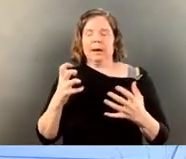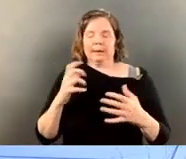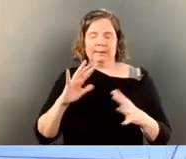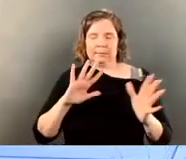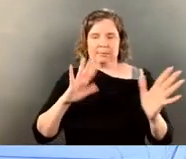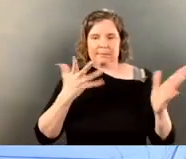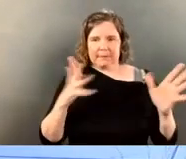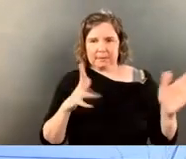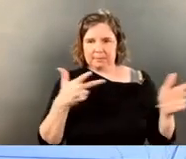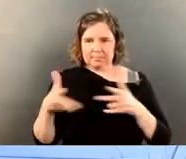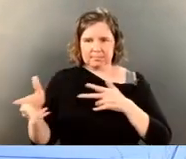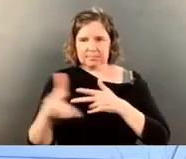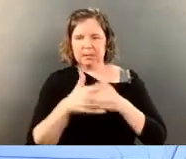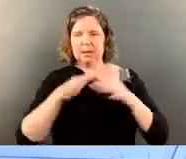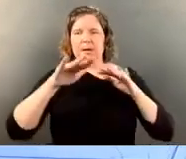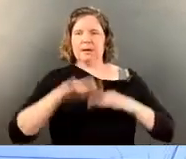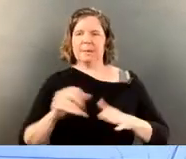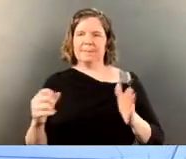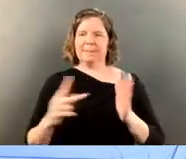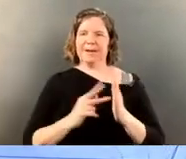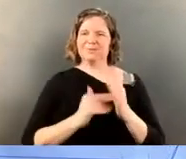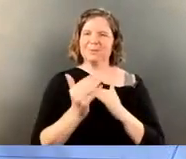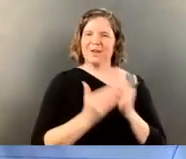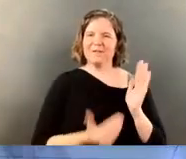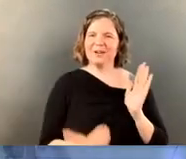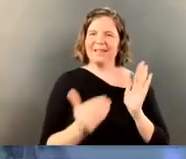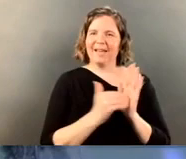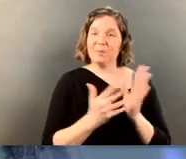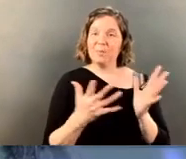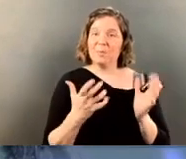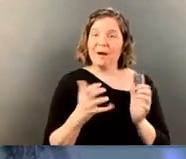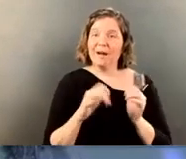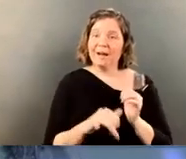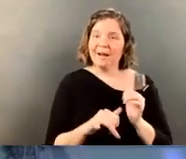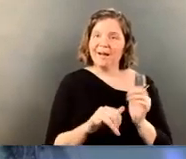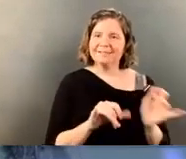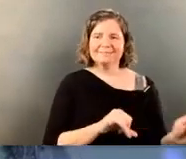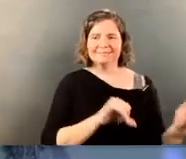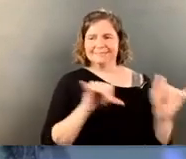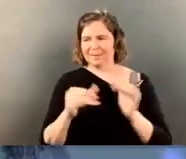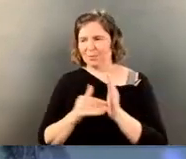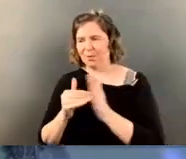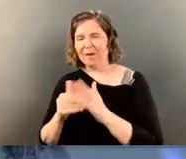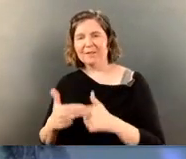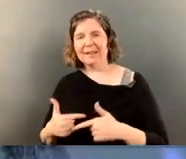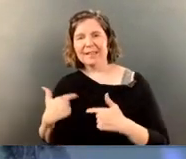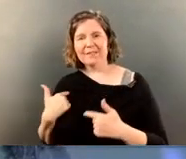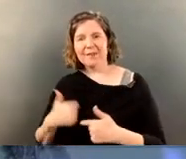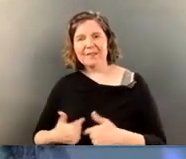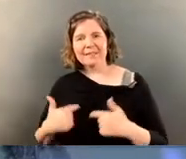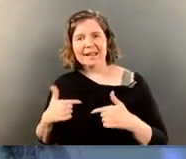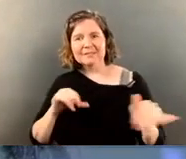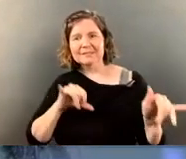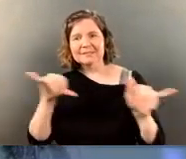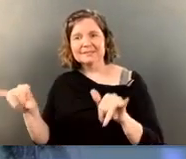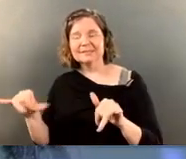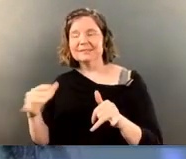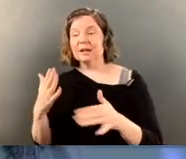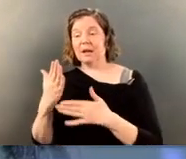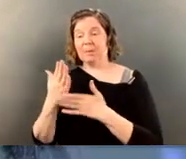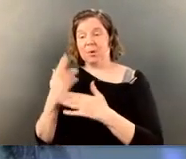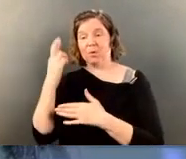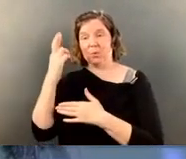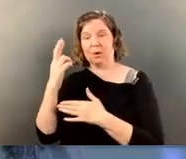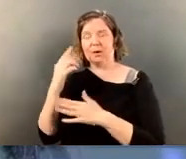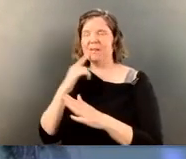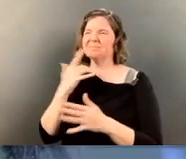those things back to comfort again. This is how we often live our lives. And part of the reason